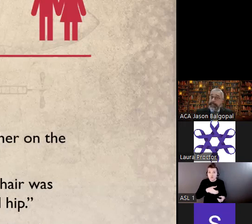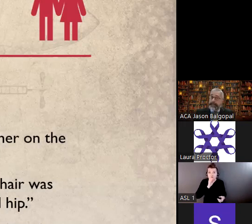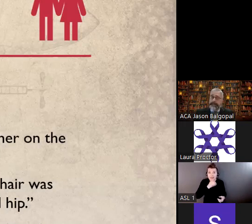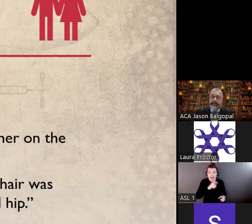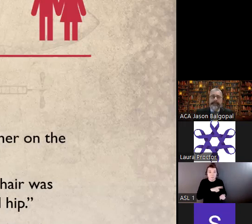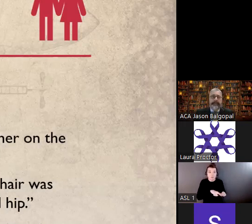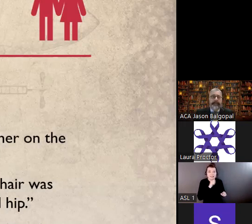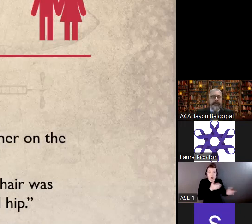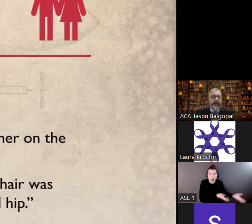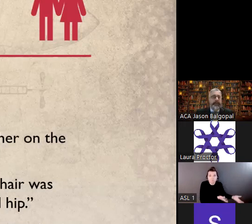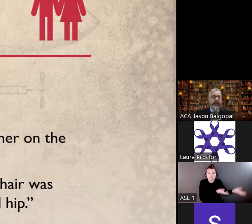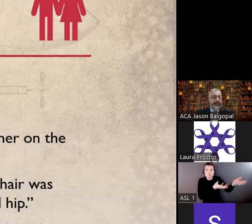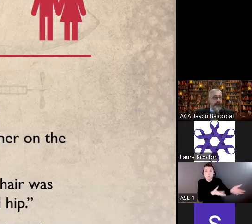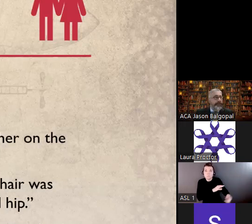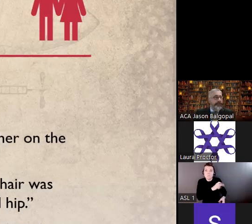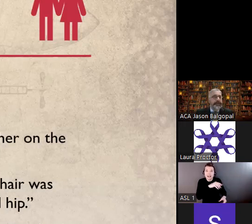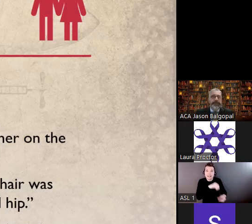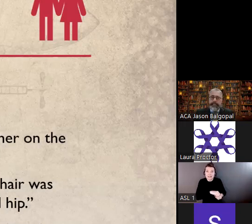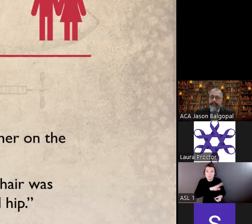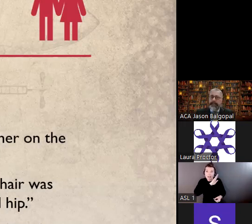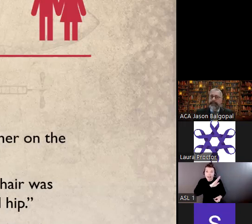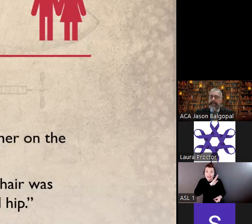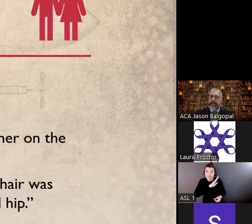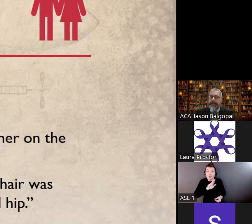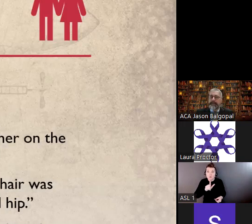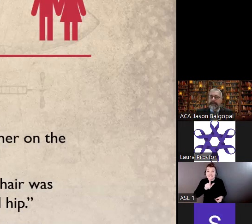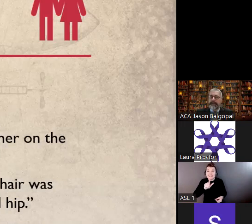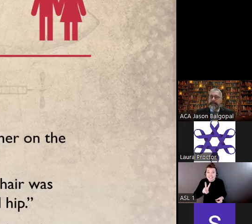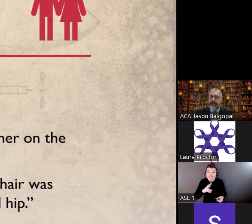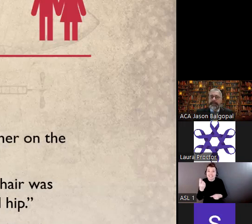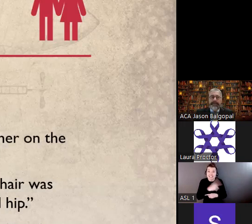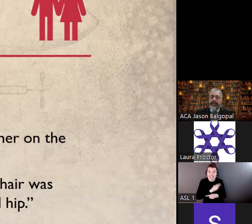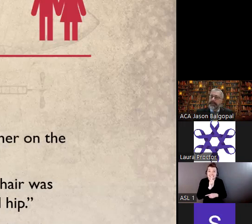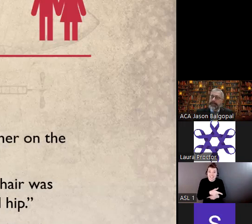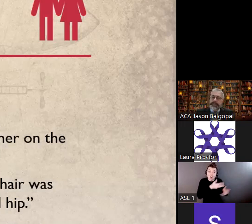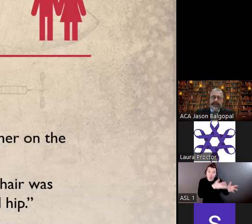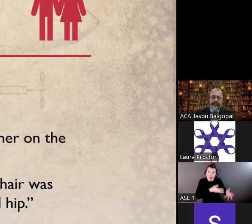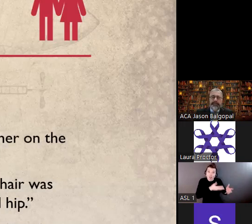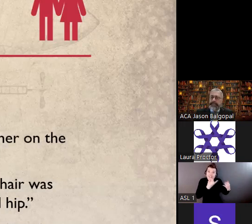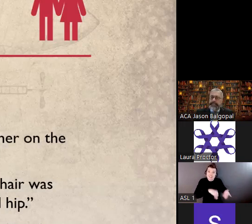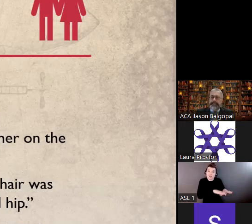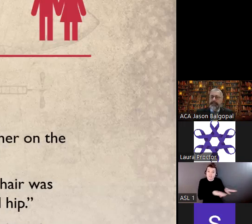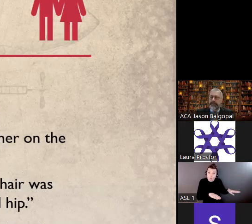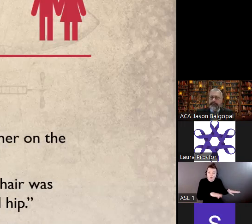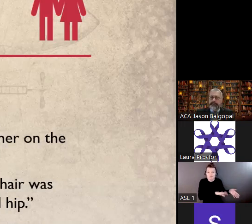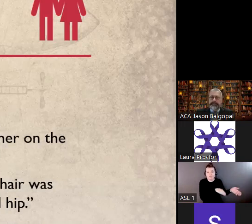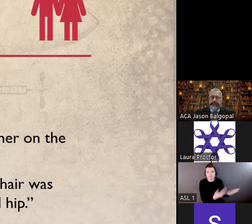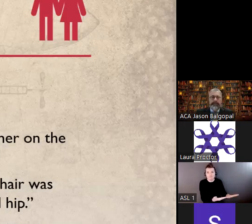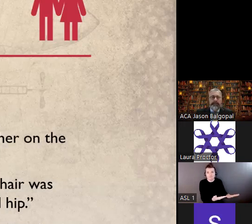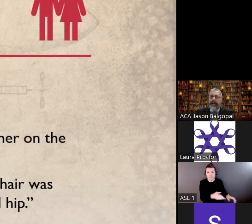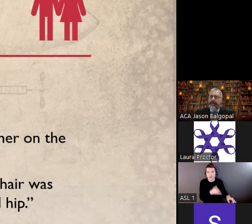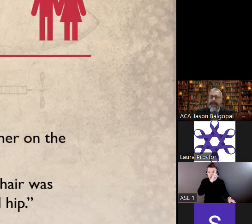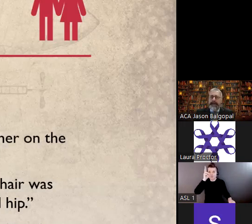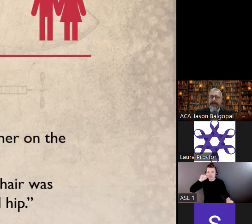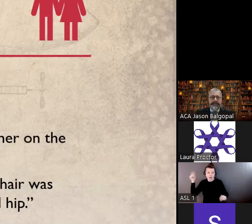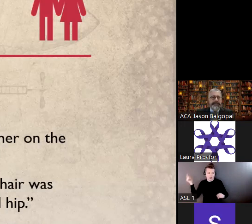she died. The first responders, the EMS that came in, they found that the mother was covered with feces and urine.